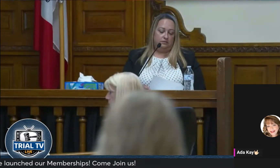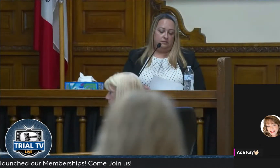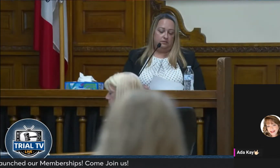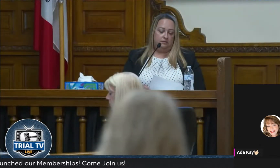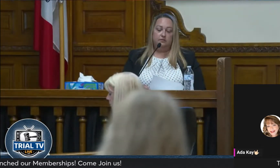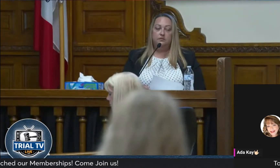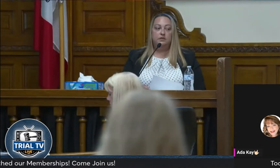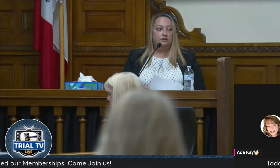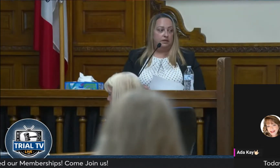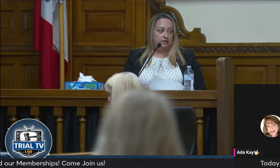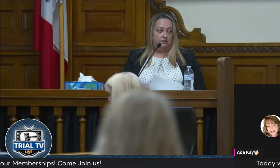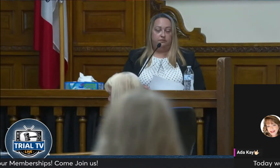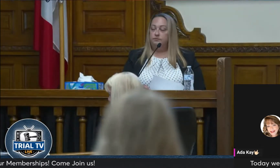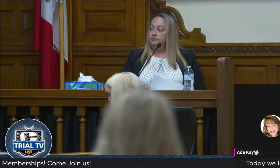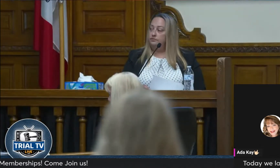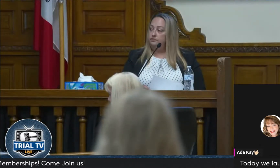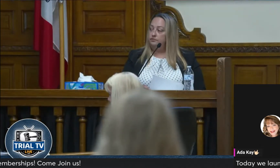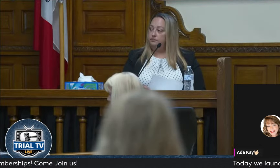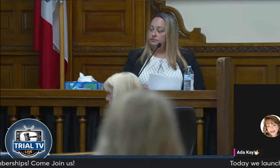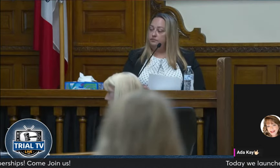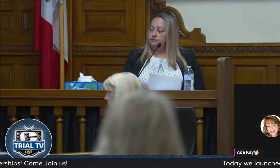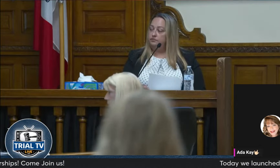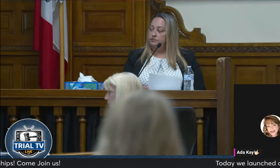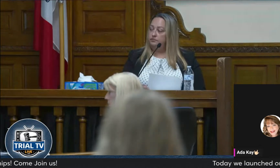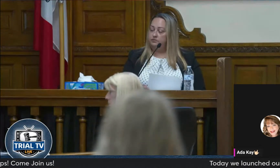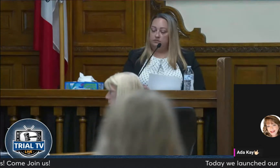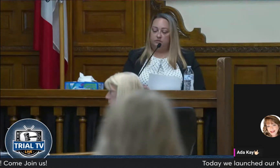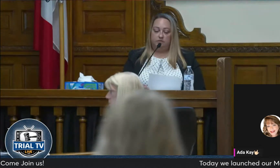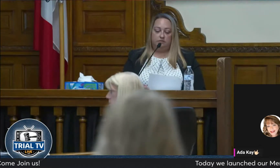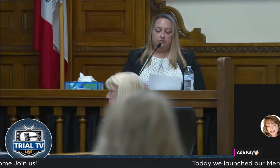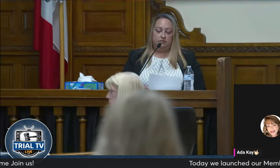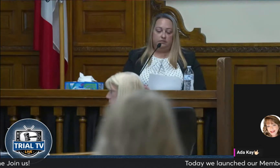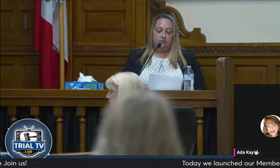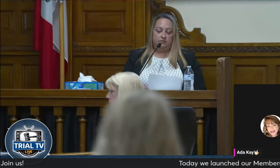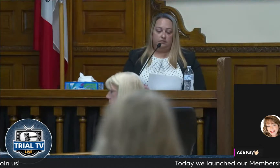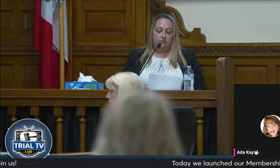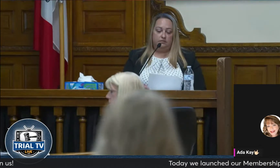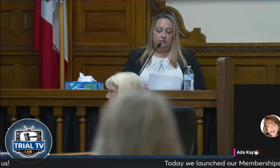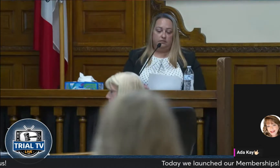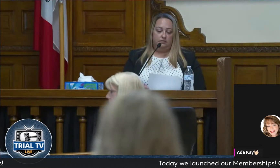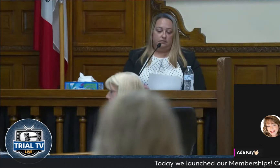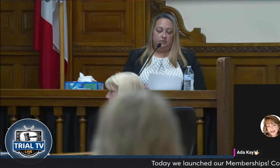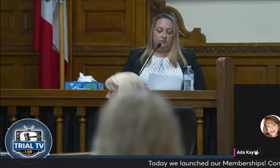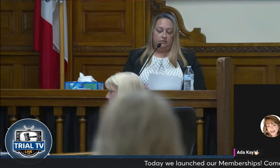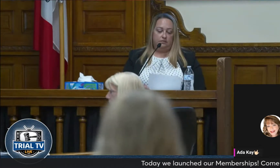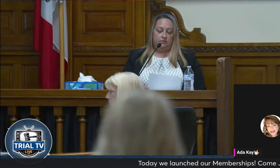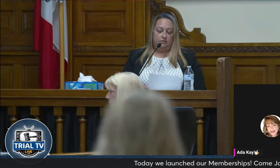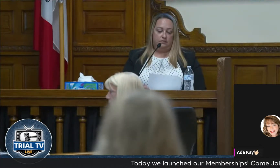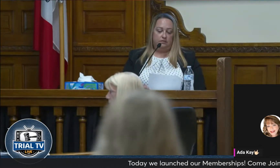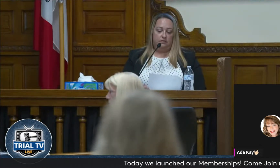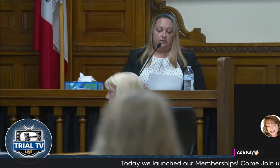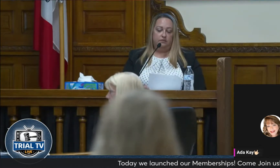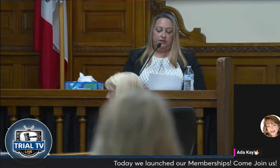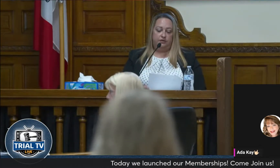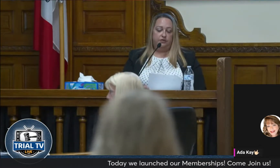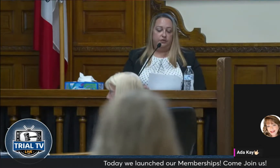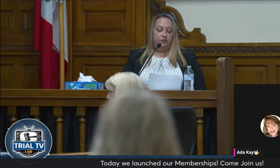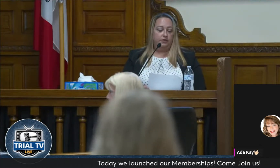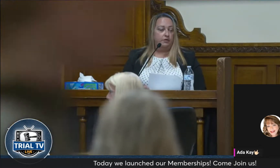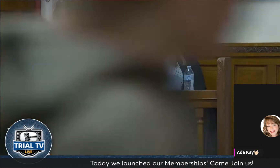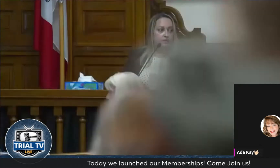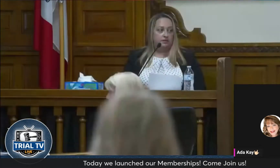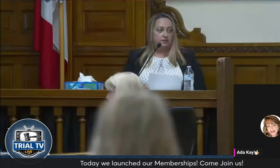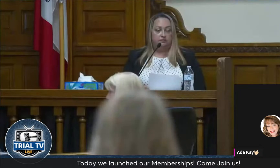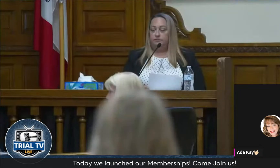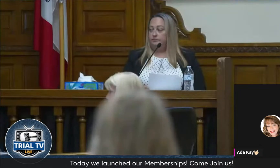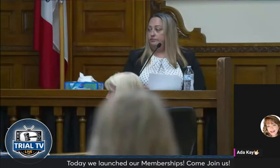10.3? Yes. And that was the DNA profile of Jennifer Dazey? The major